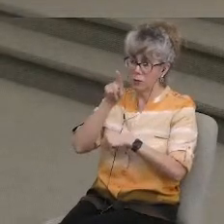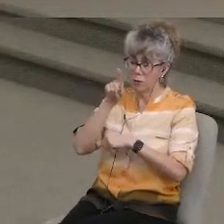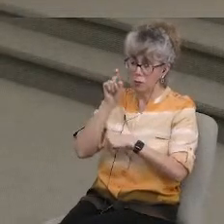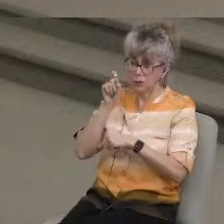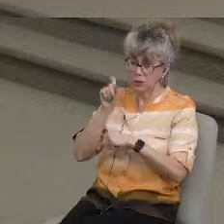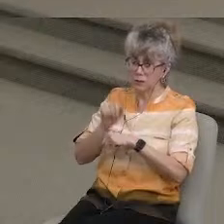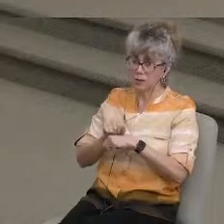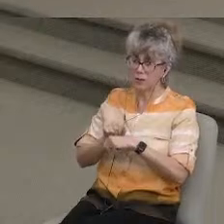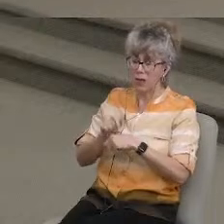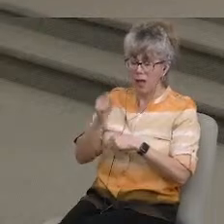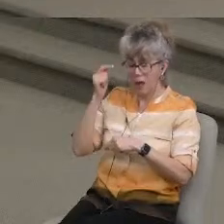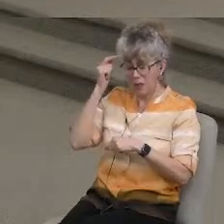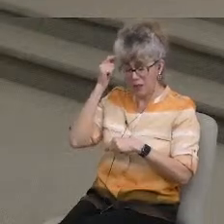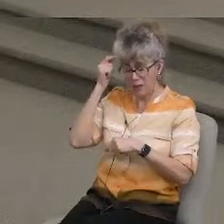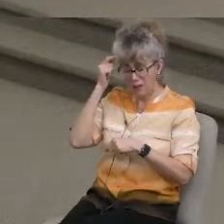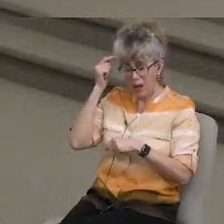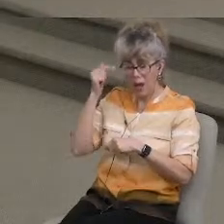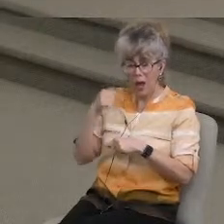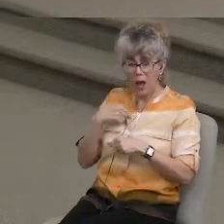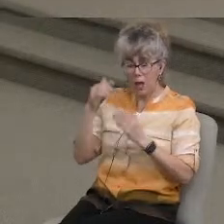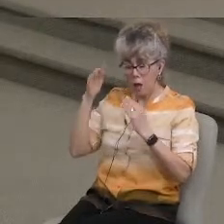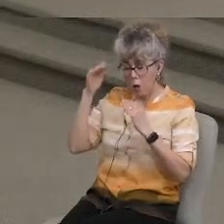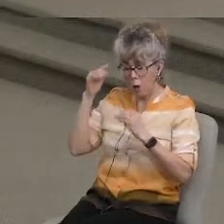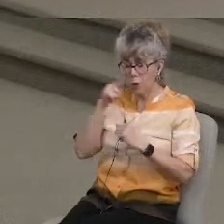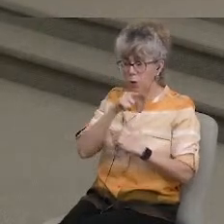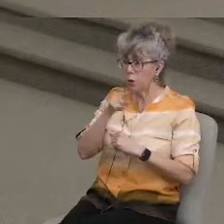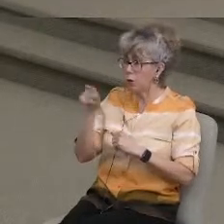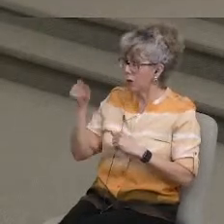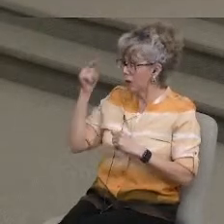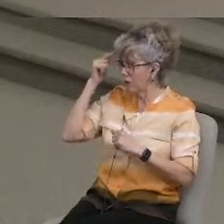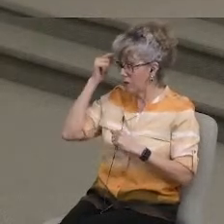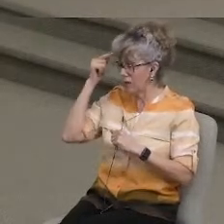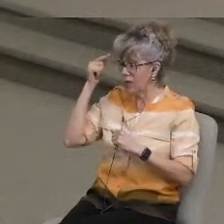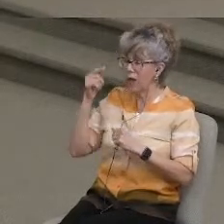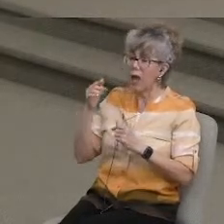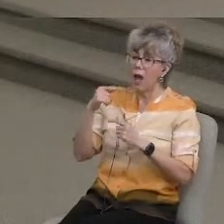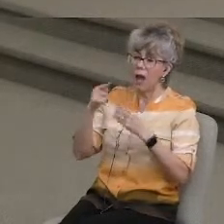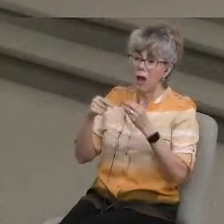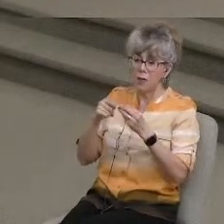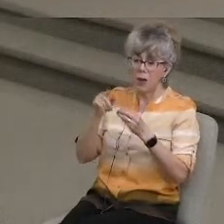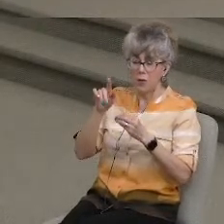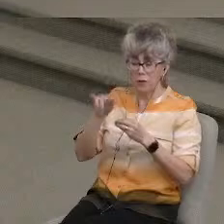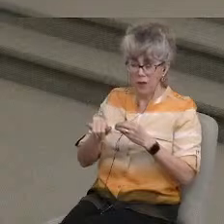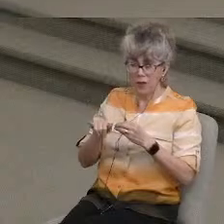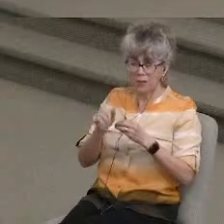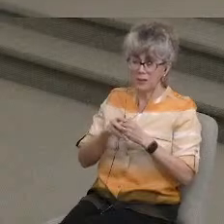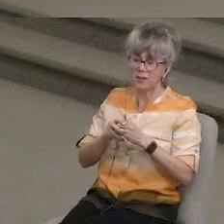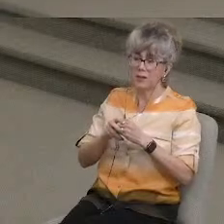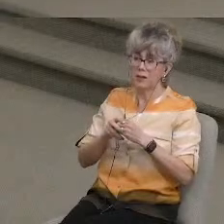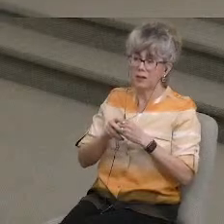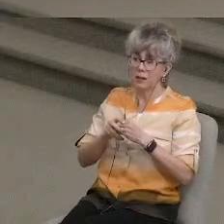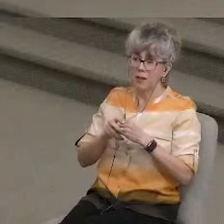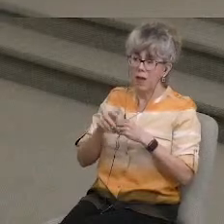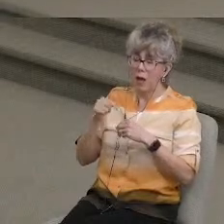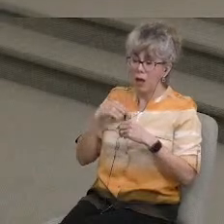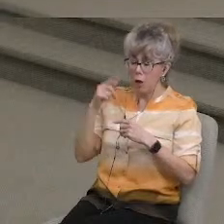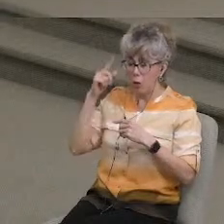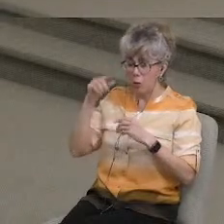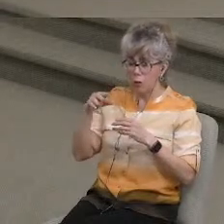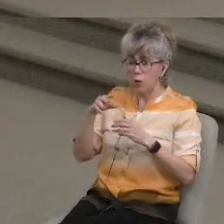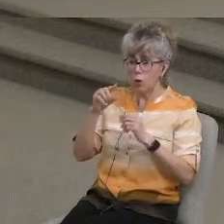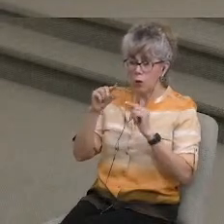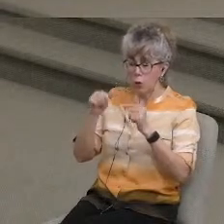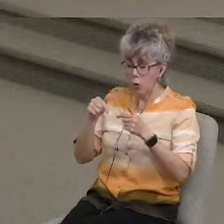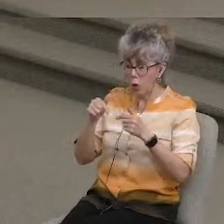I hope you've been thinking about that, and hope you don't leave here today without turning that stone over to God and saying, God, I am